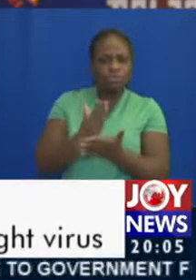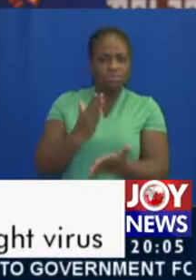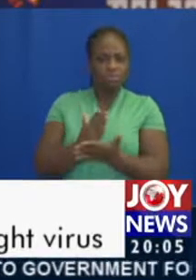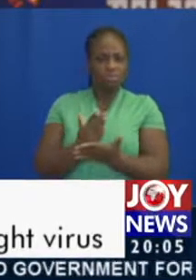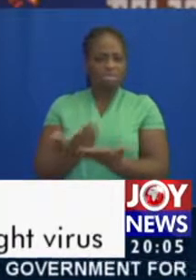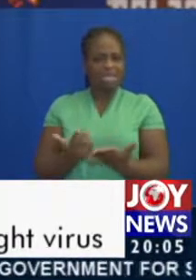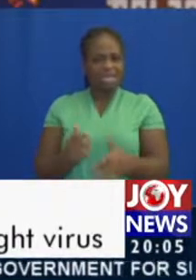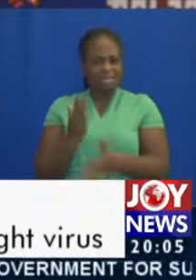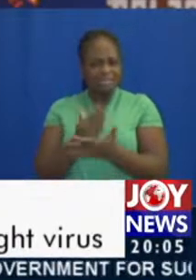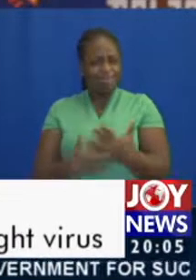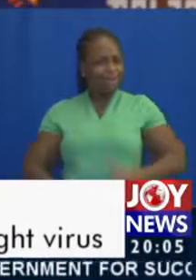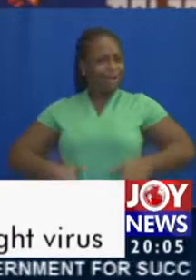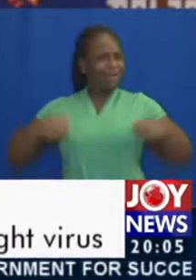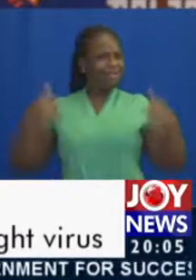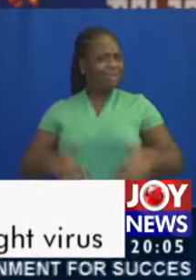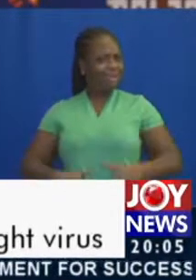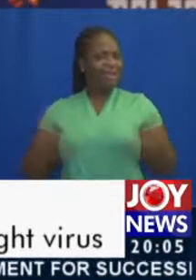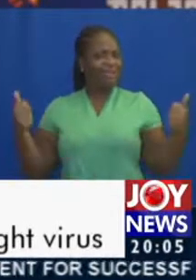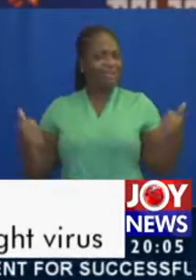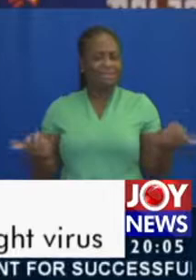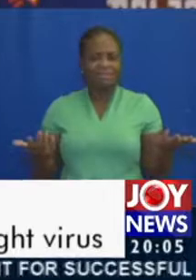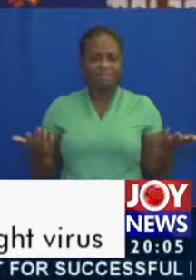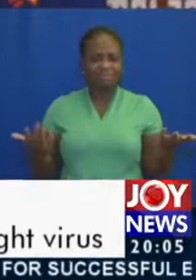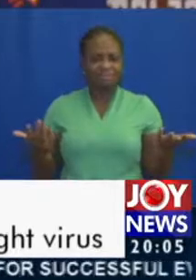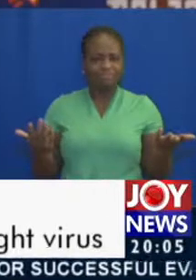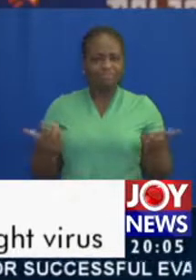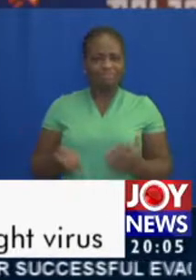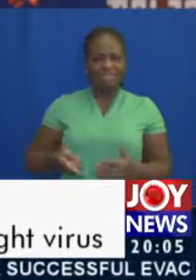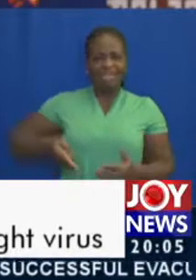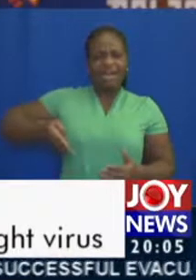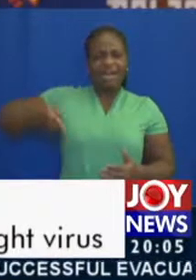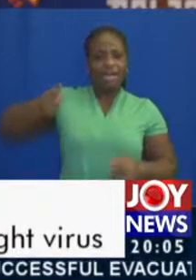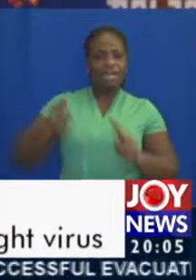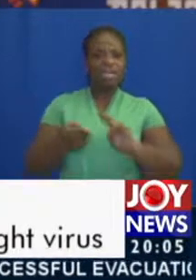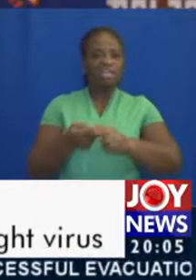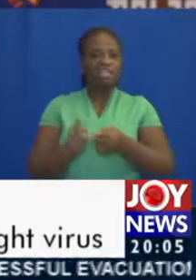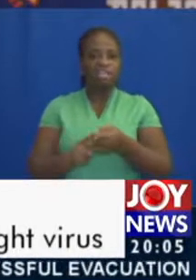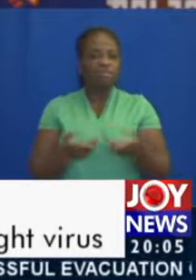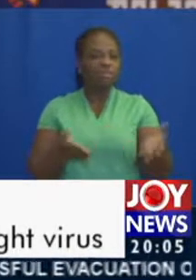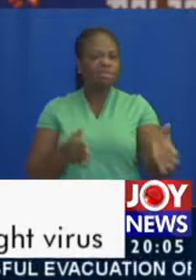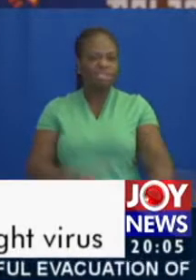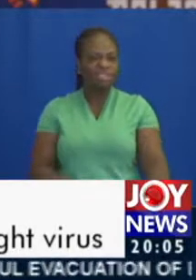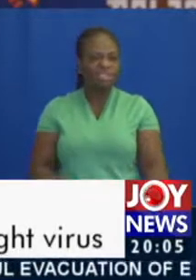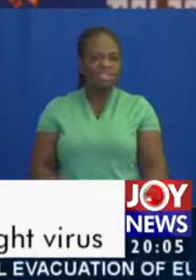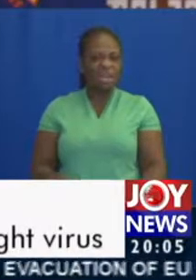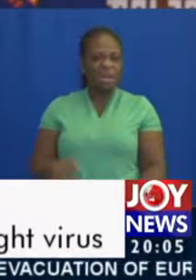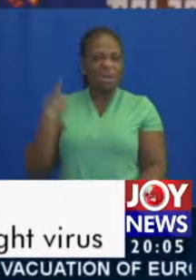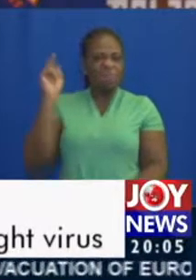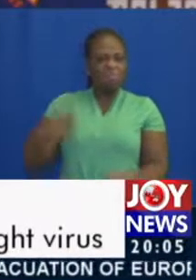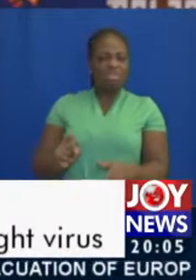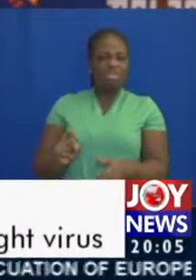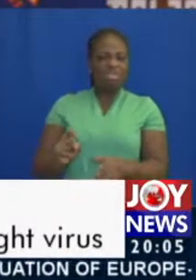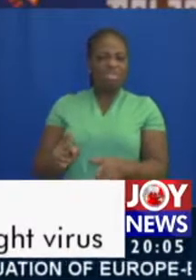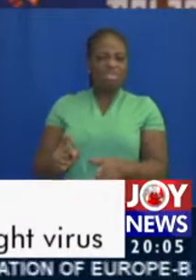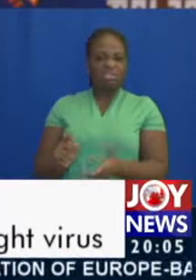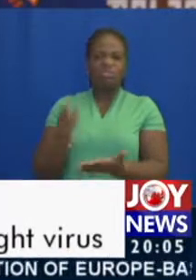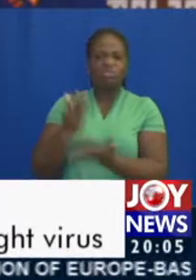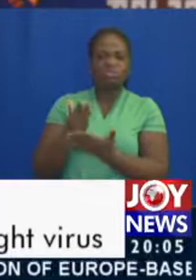explosion in our case count and very high numbers of deaths should the exercise go